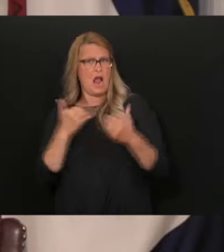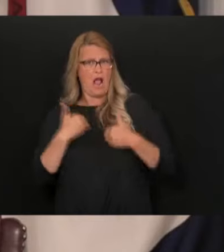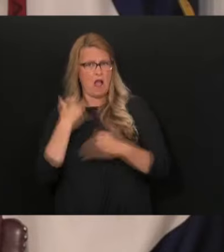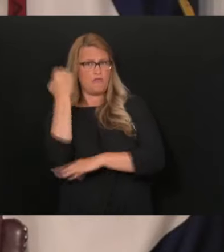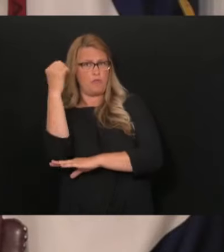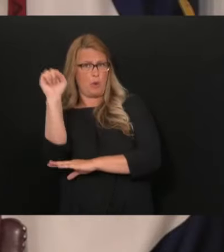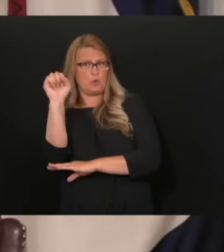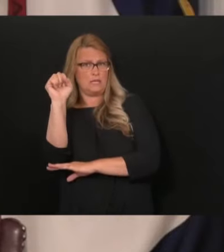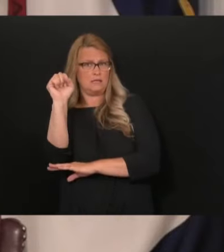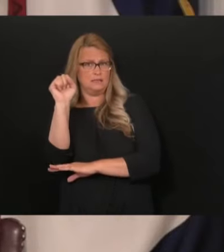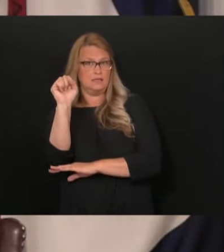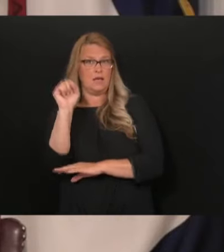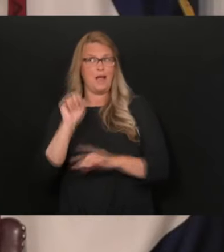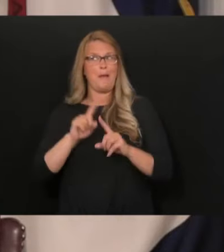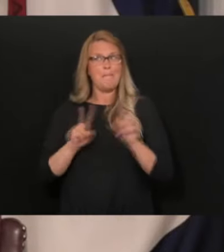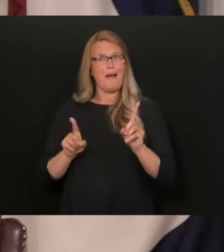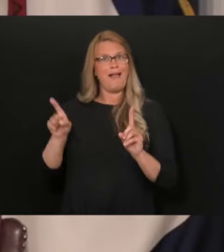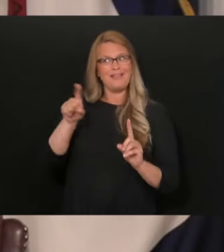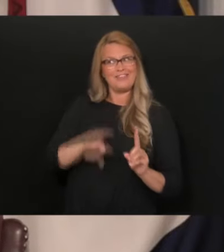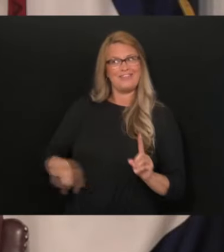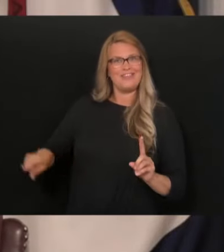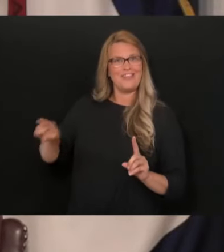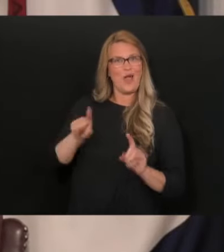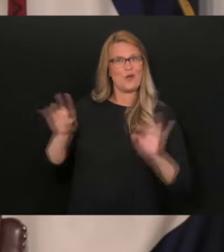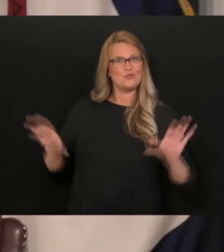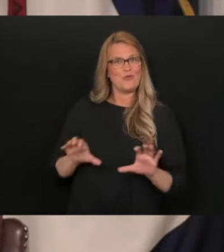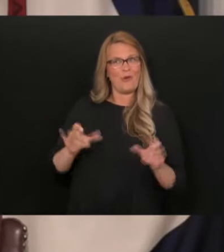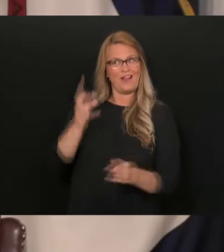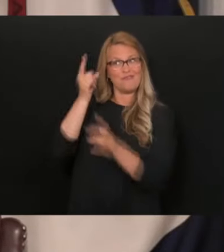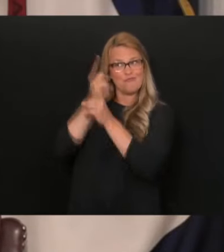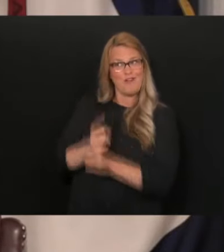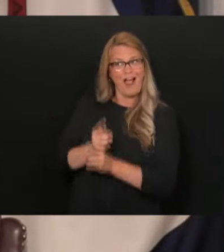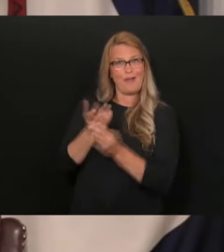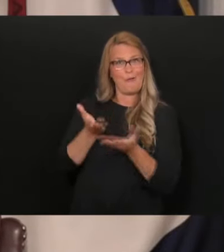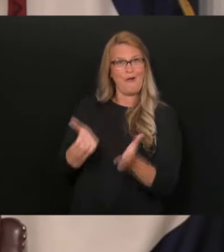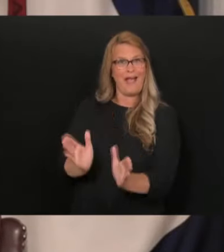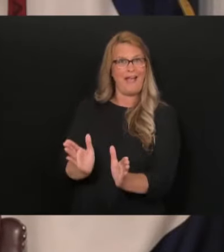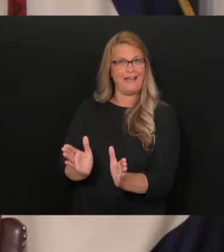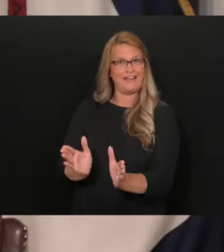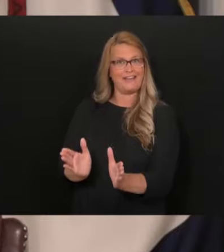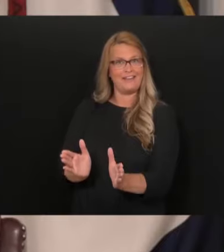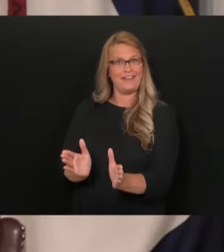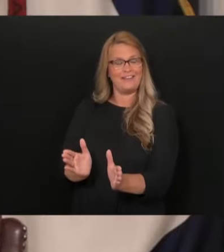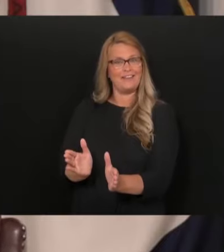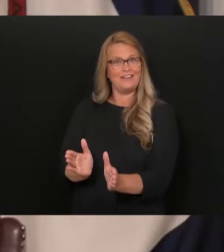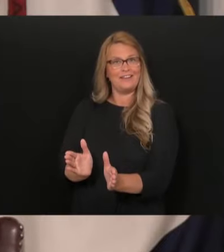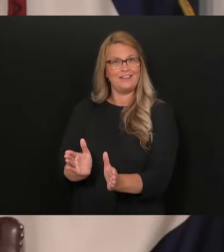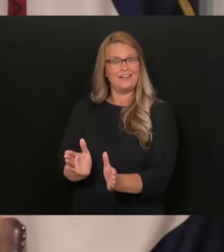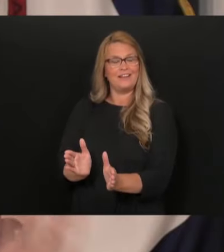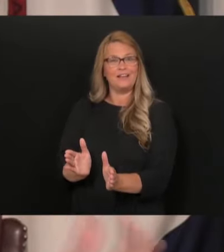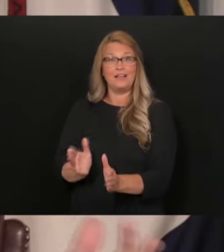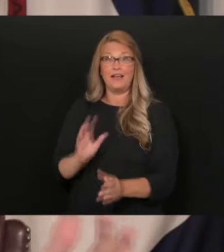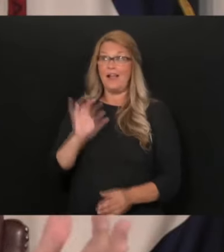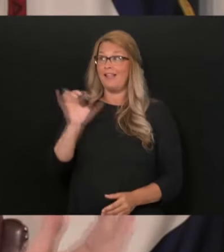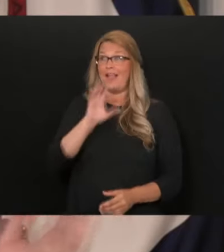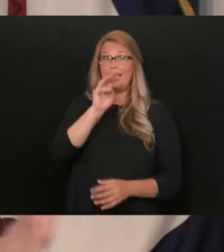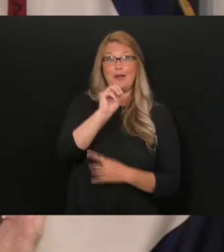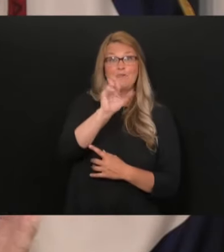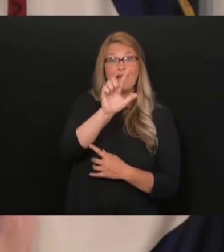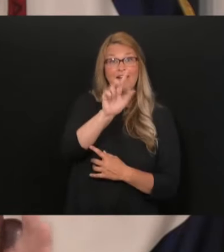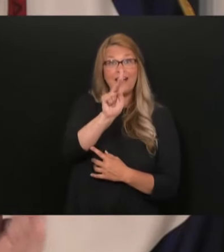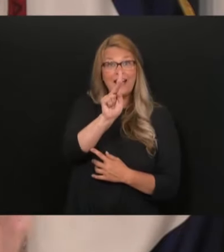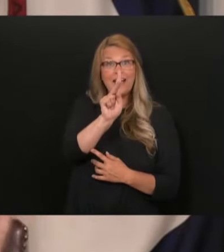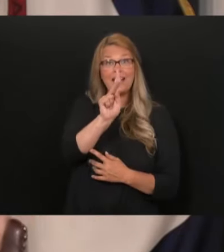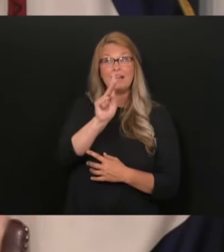absolutely, they've done it in the way that absolutely, you know, Martin Luther King, all of